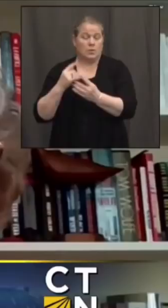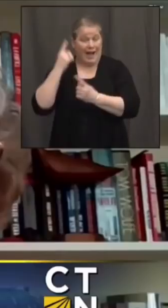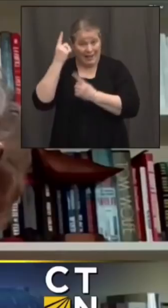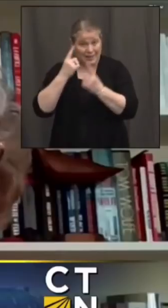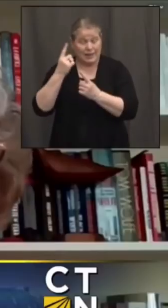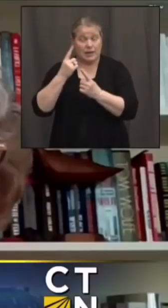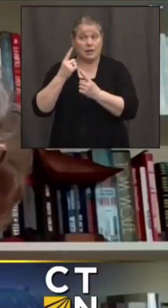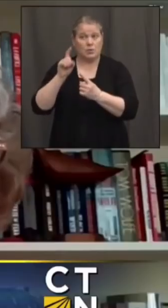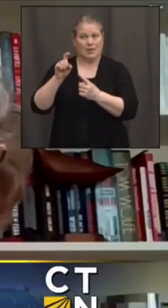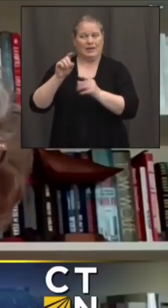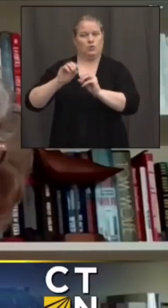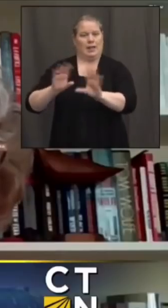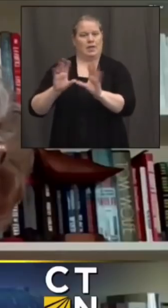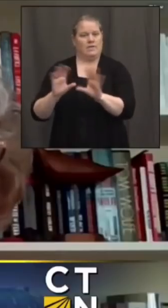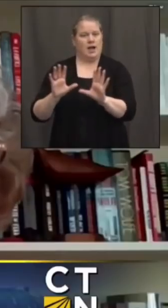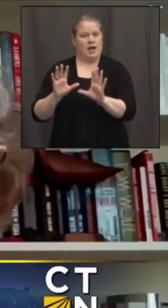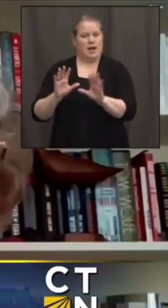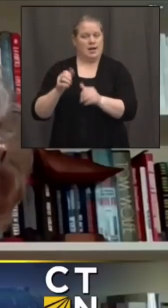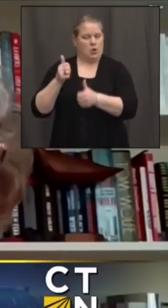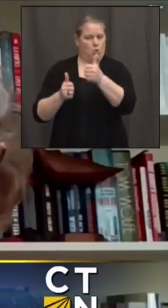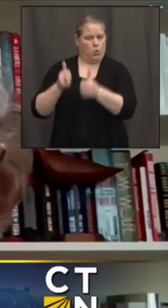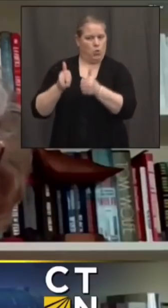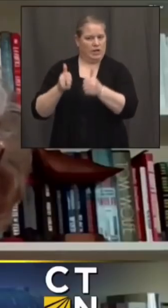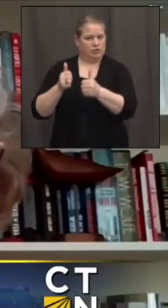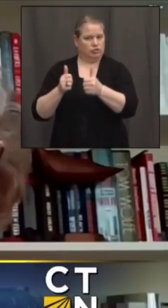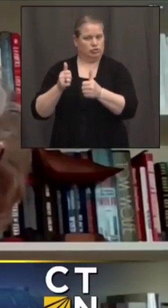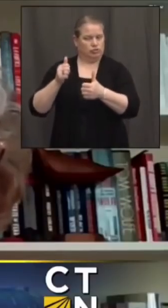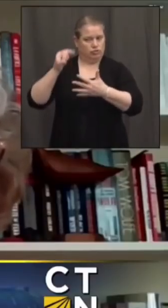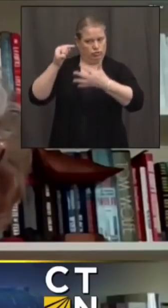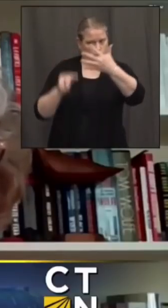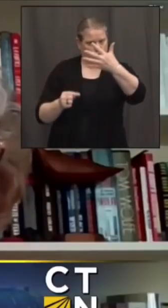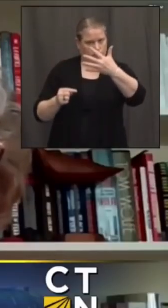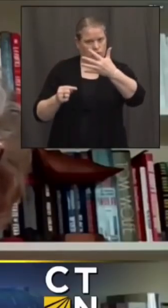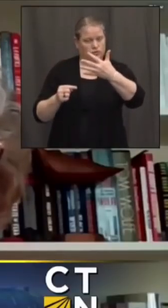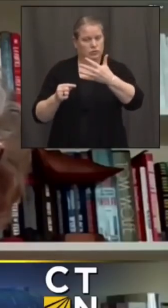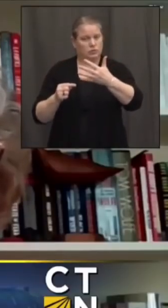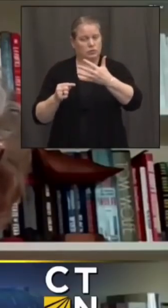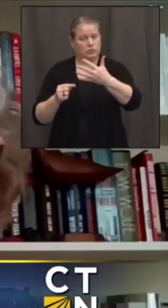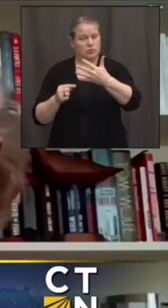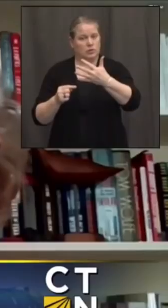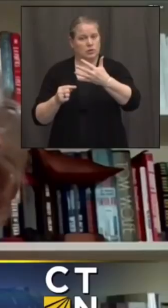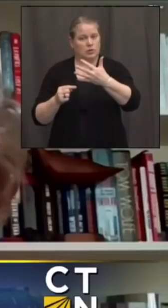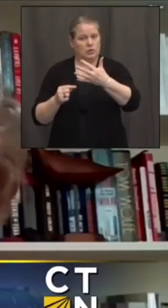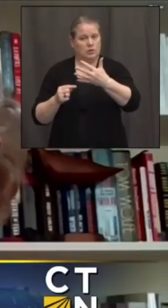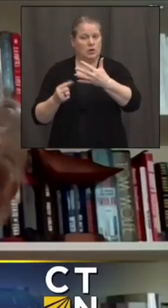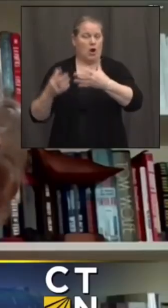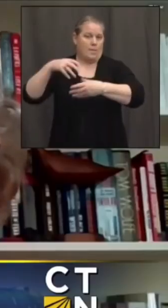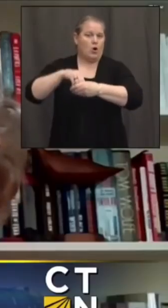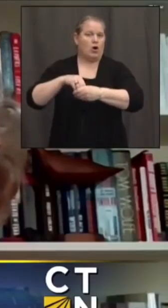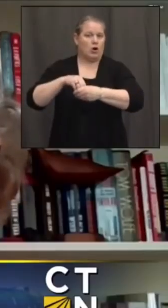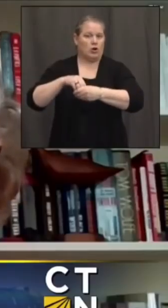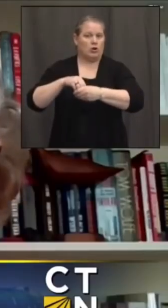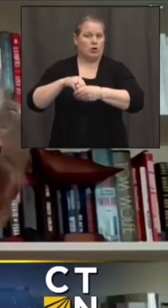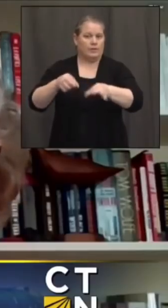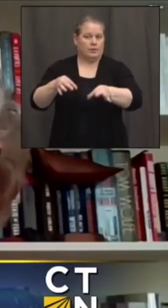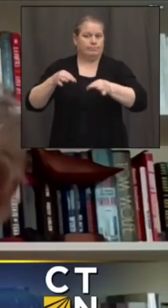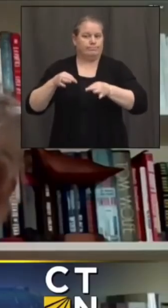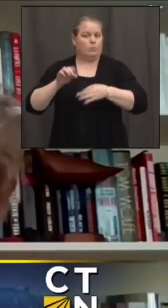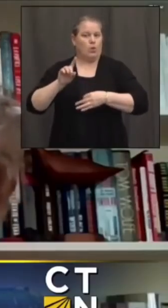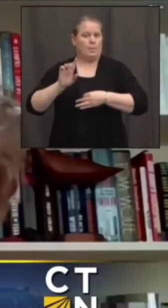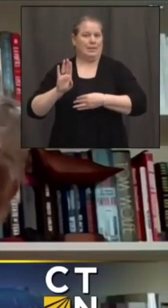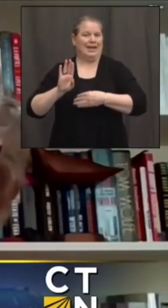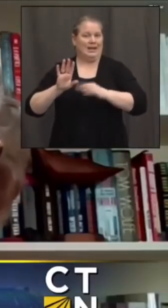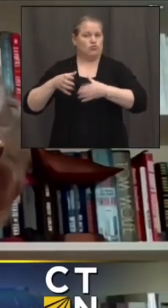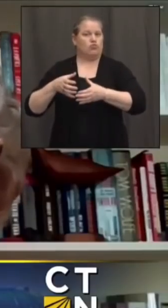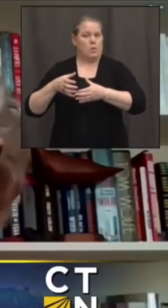clarify which of the conditions on those lists are going to be part of the early phases of 1B. That's